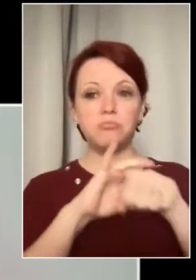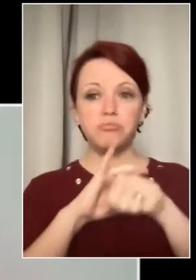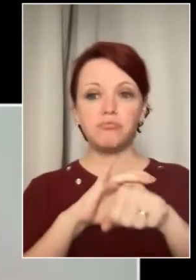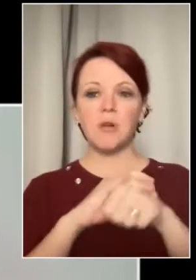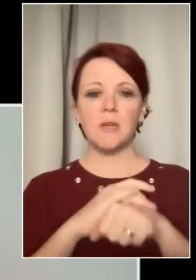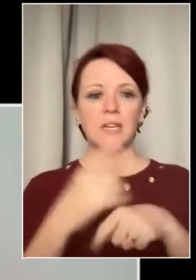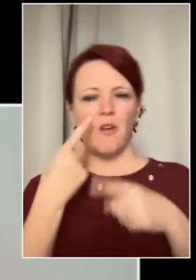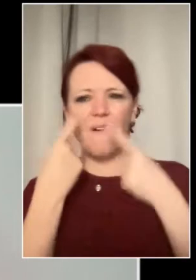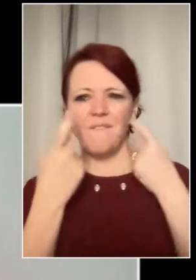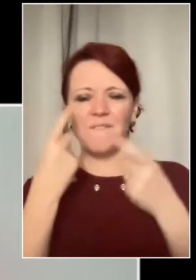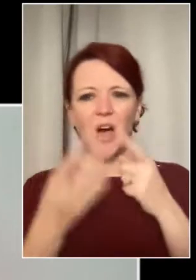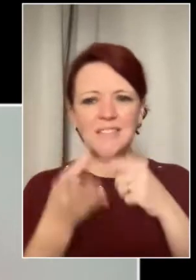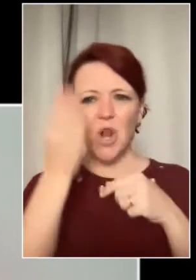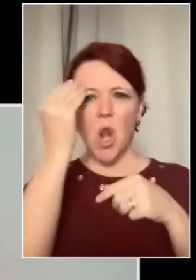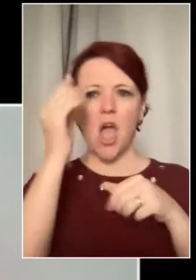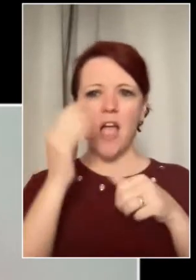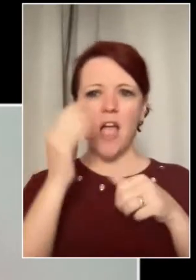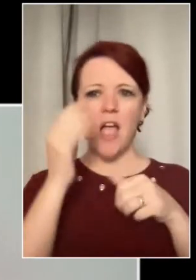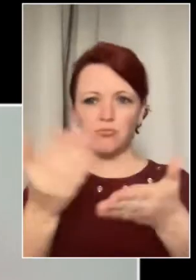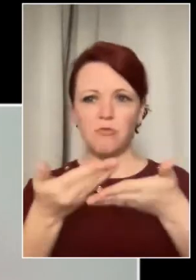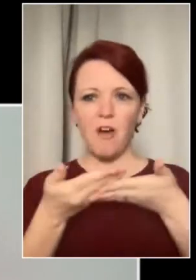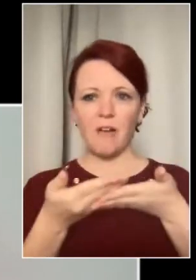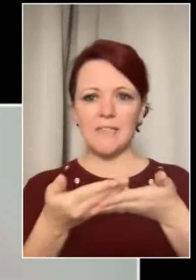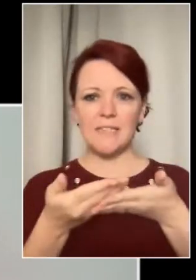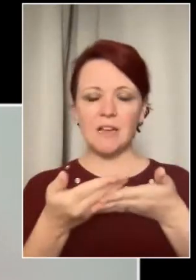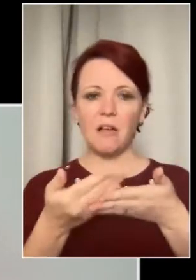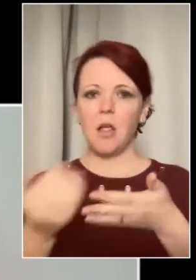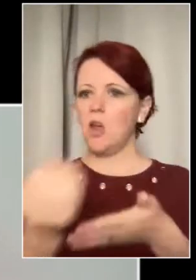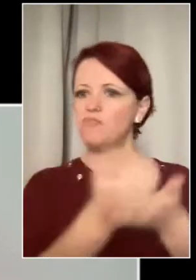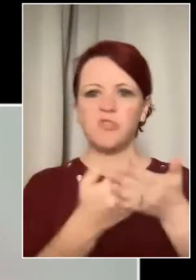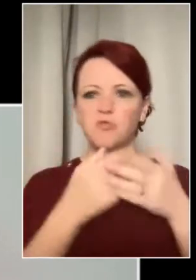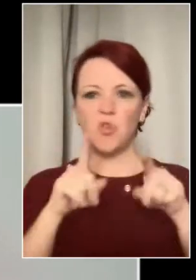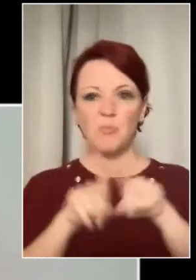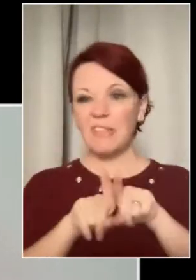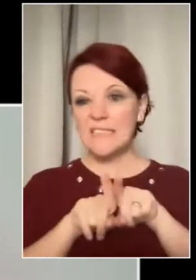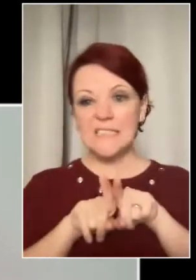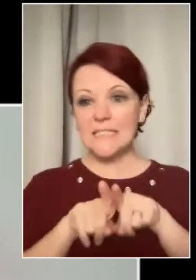provider. Recruitment is as you would recruit anyone else.